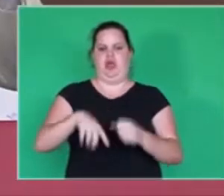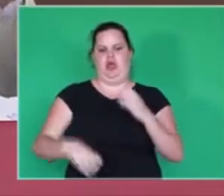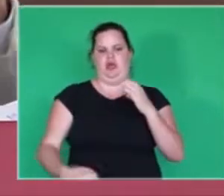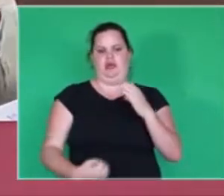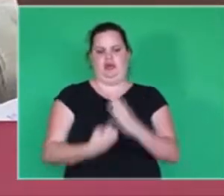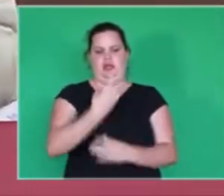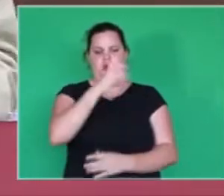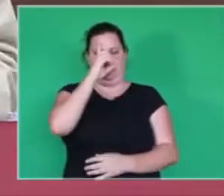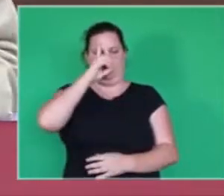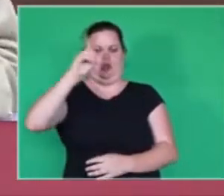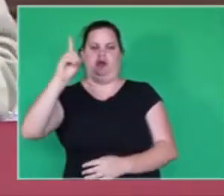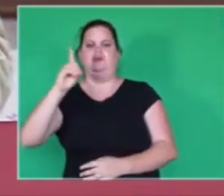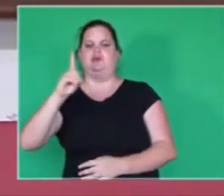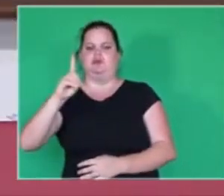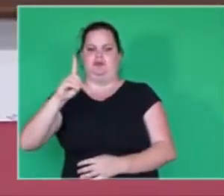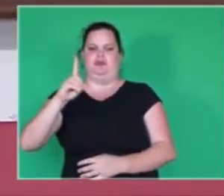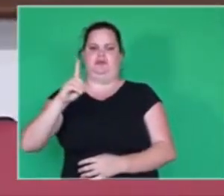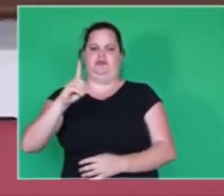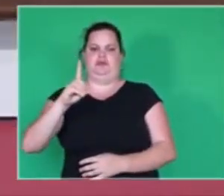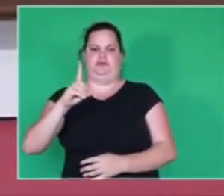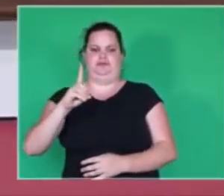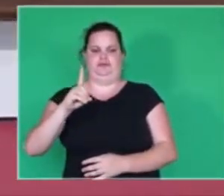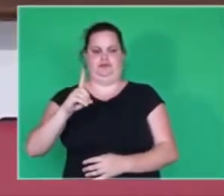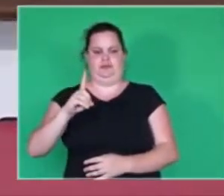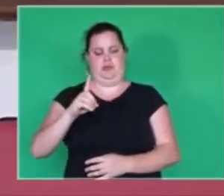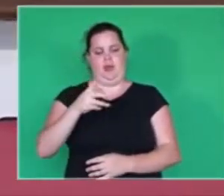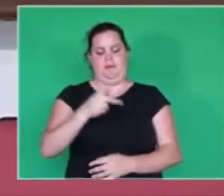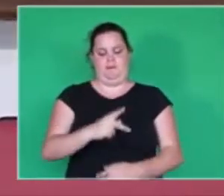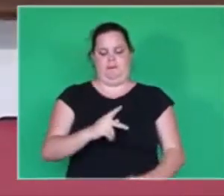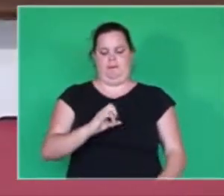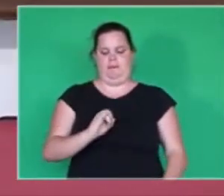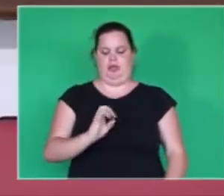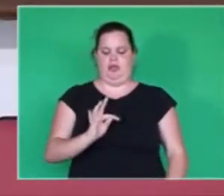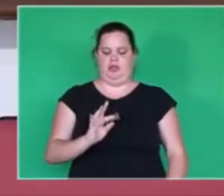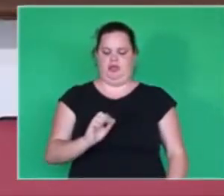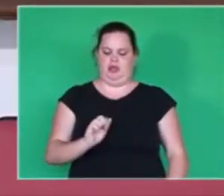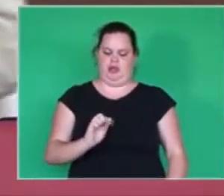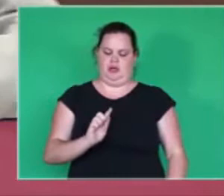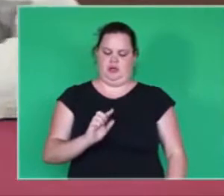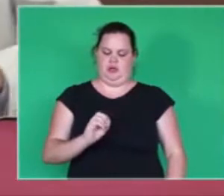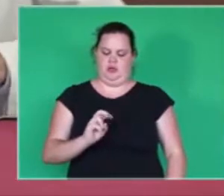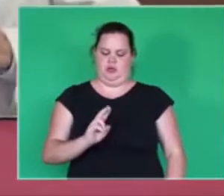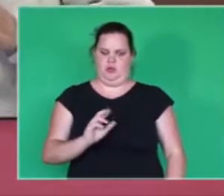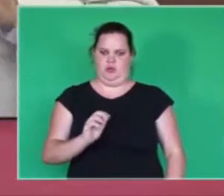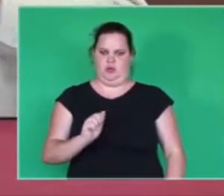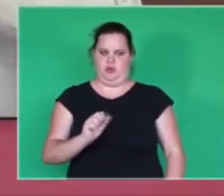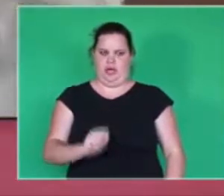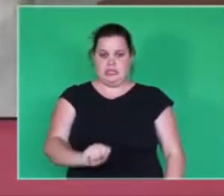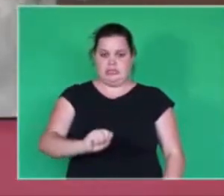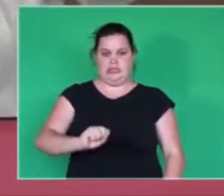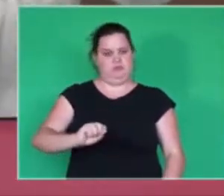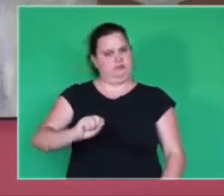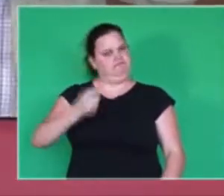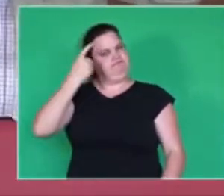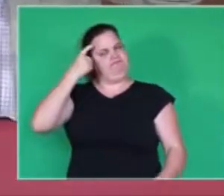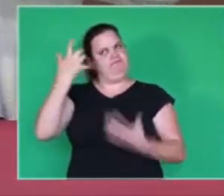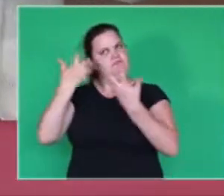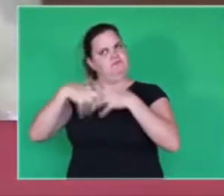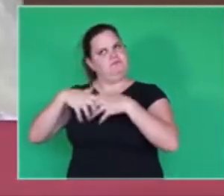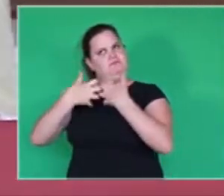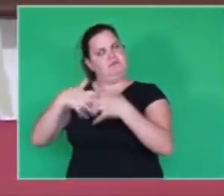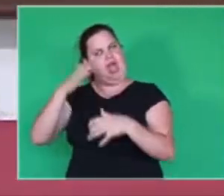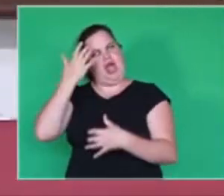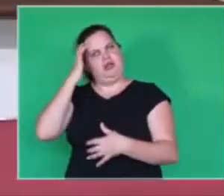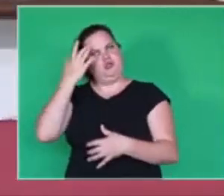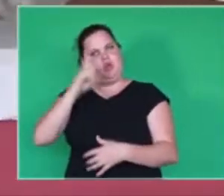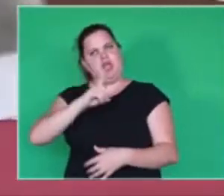He was building in his mind of Pythagoras. And there was another period. He said that